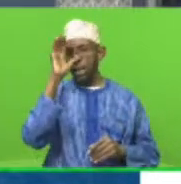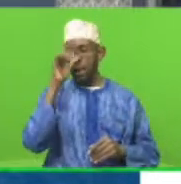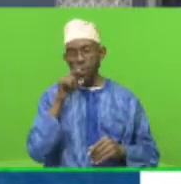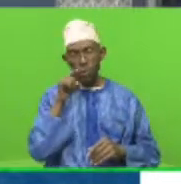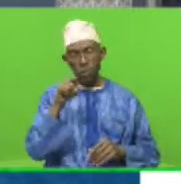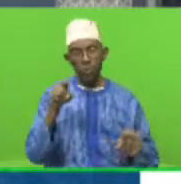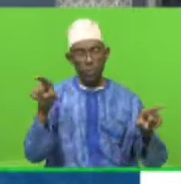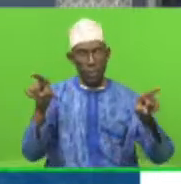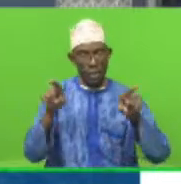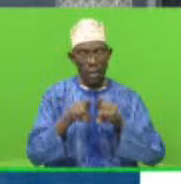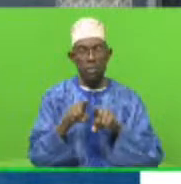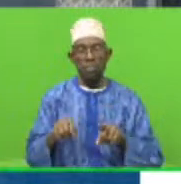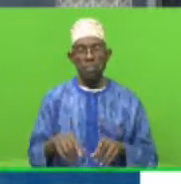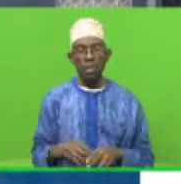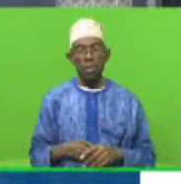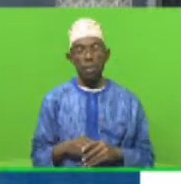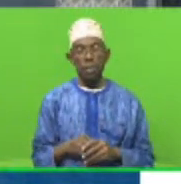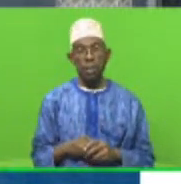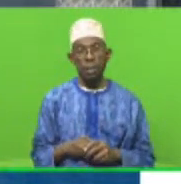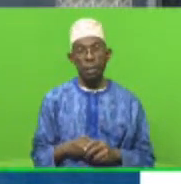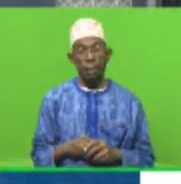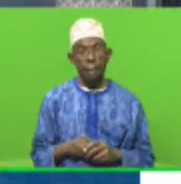This second, you know, among the things that